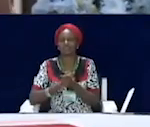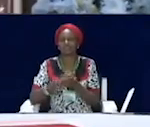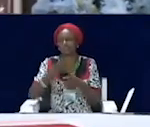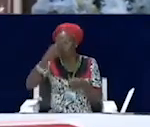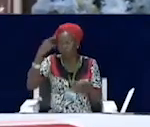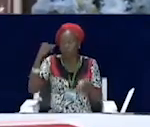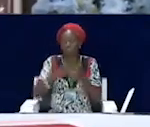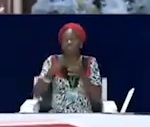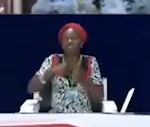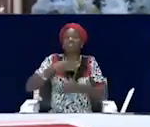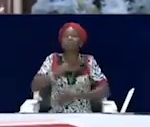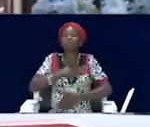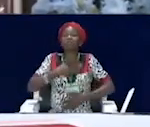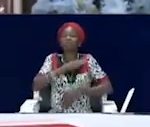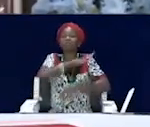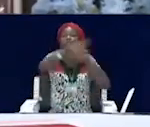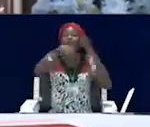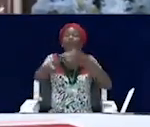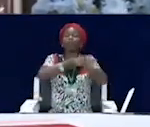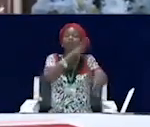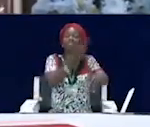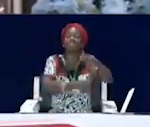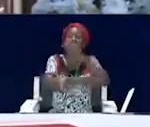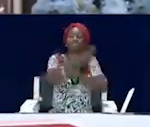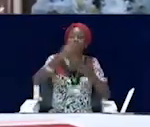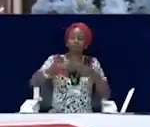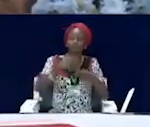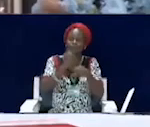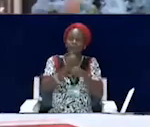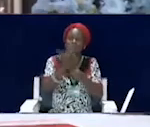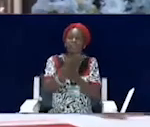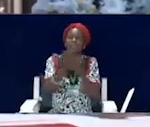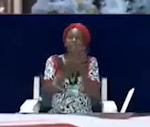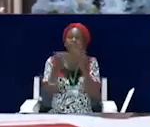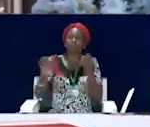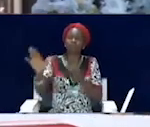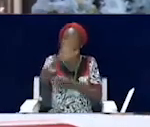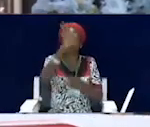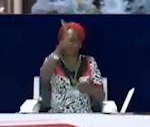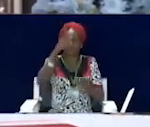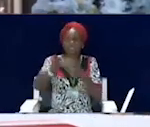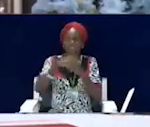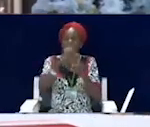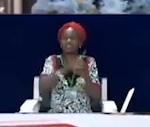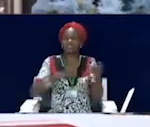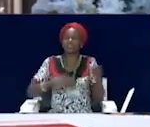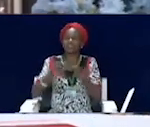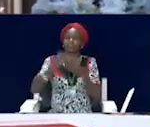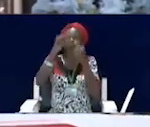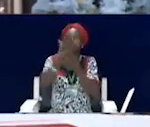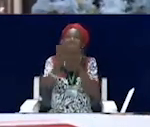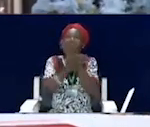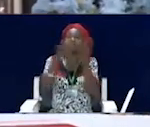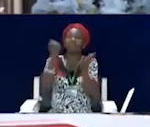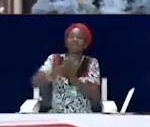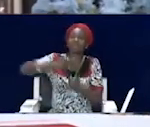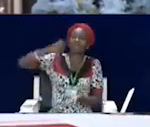Because it has pleased the Almighty God to make the hands of your Father in the Lord special hands.